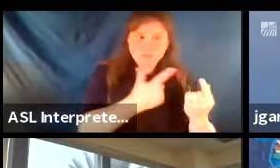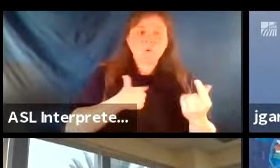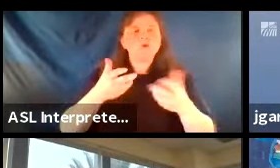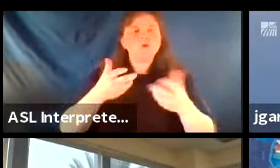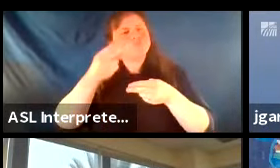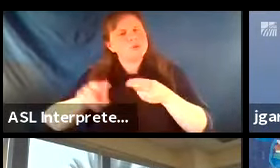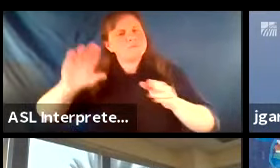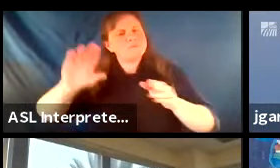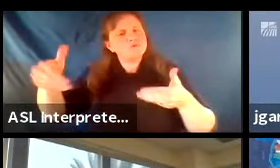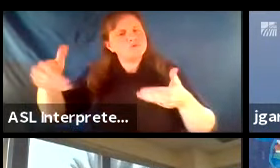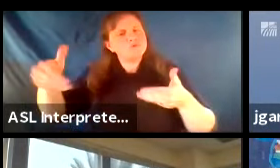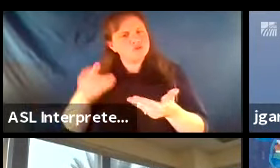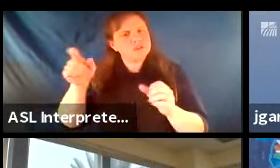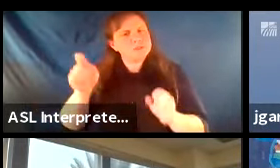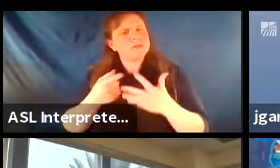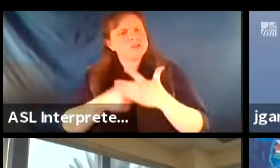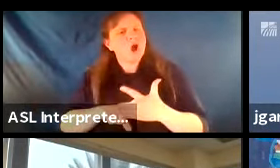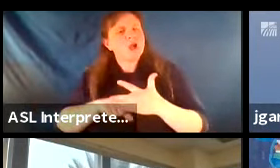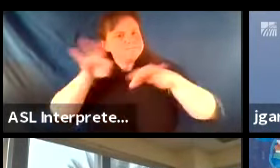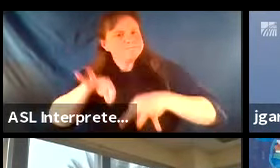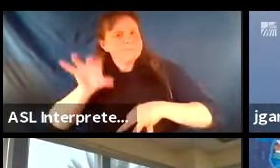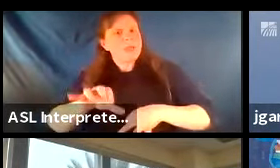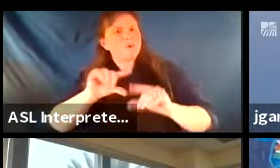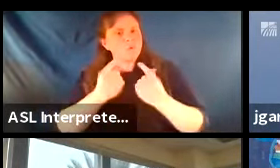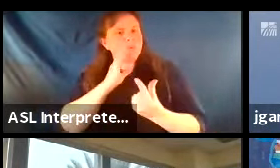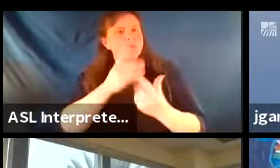words about that group that will be convened this Friday.